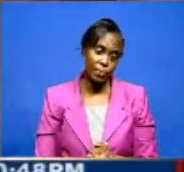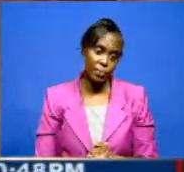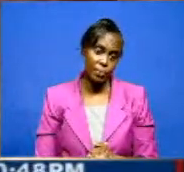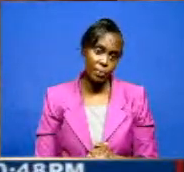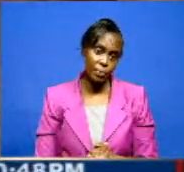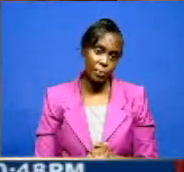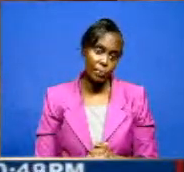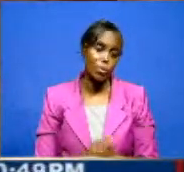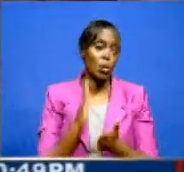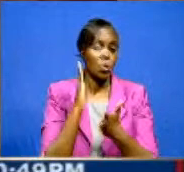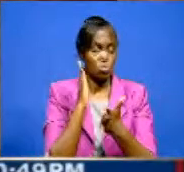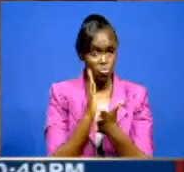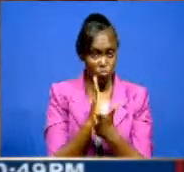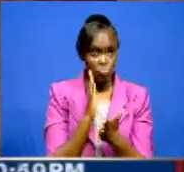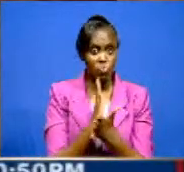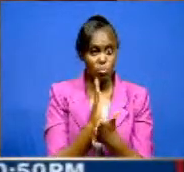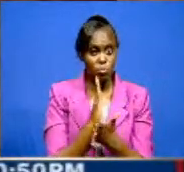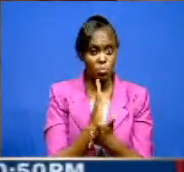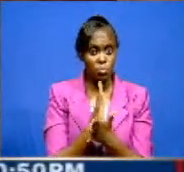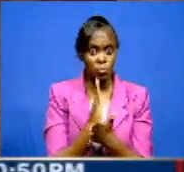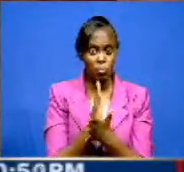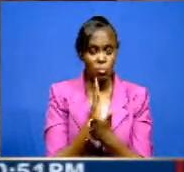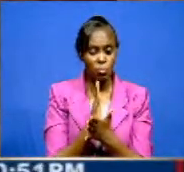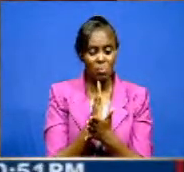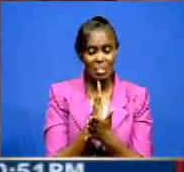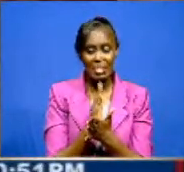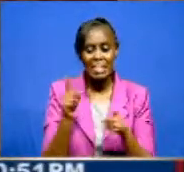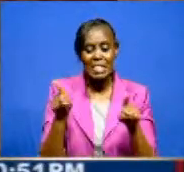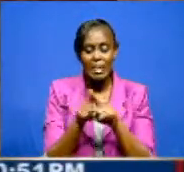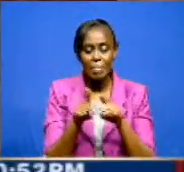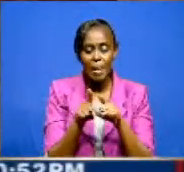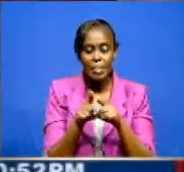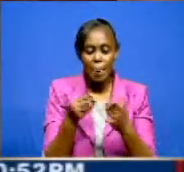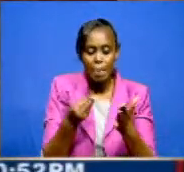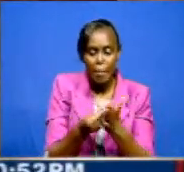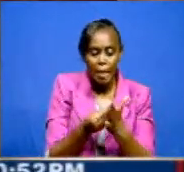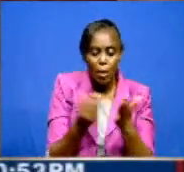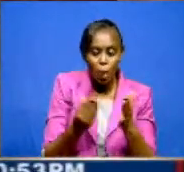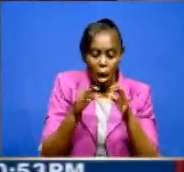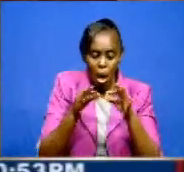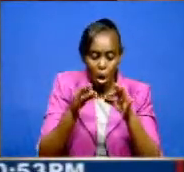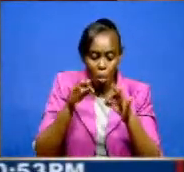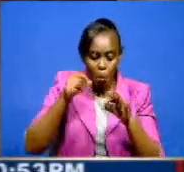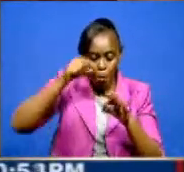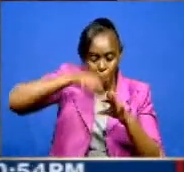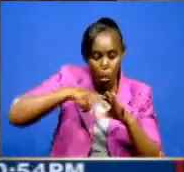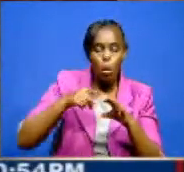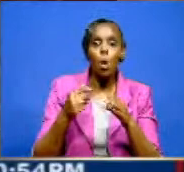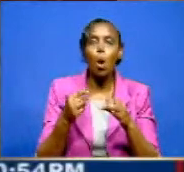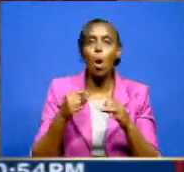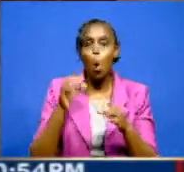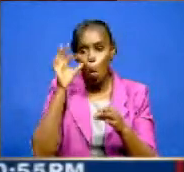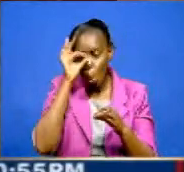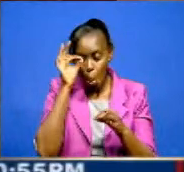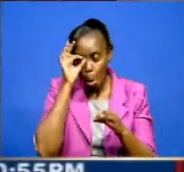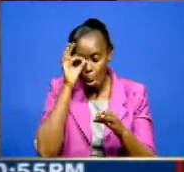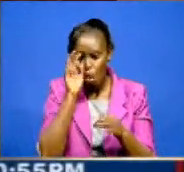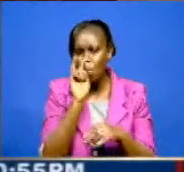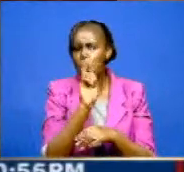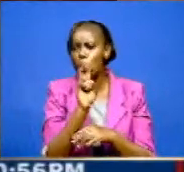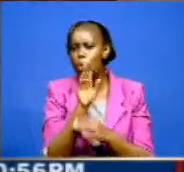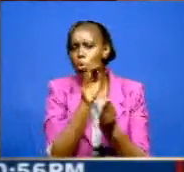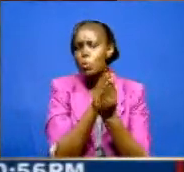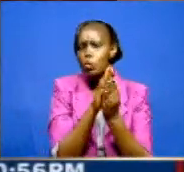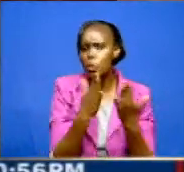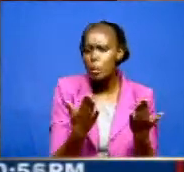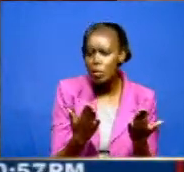then really we're you know, putting money in a hole. We must look at storage. We must look at access to markets. We must look at